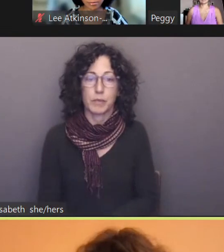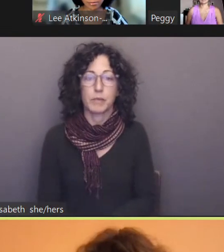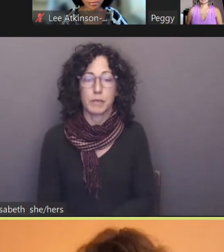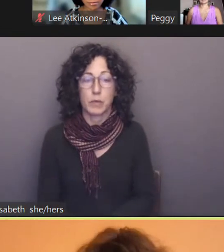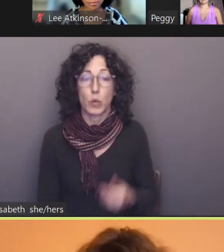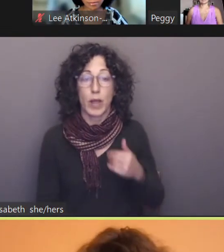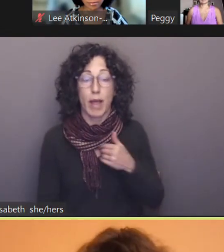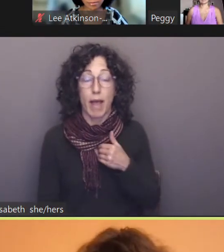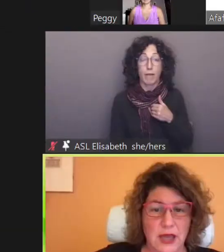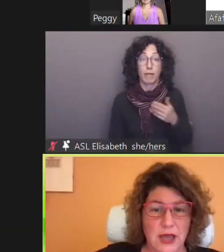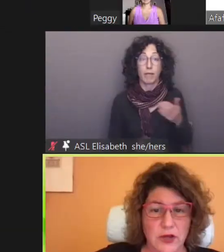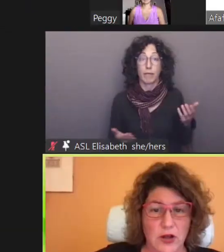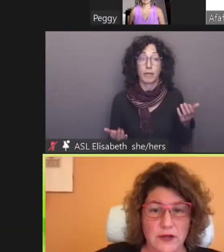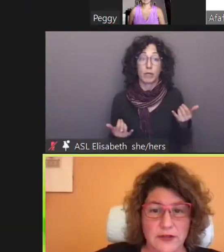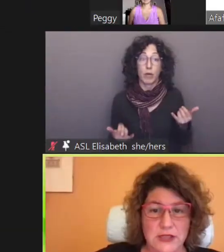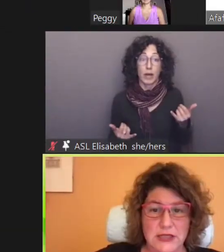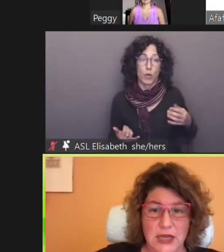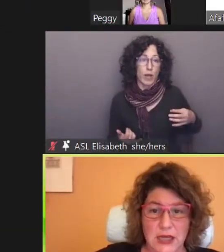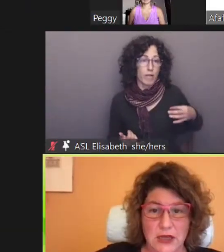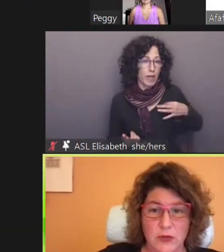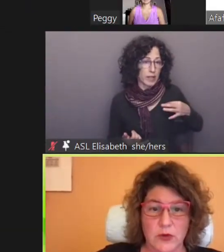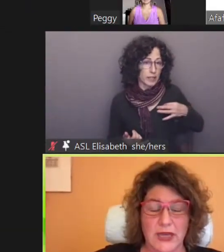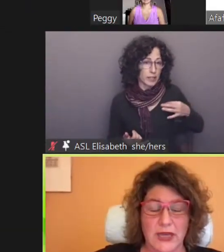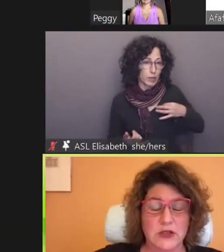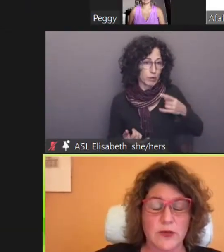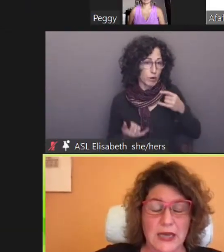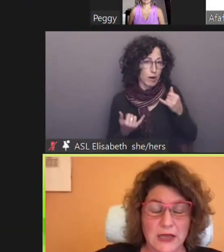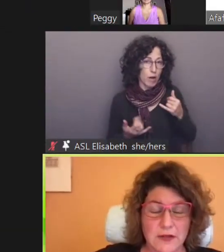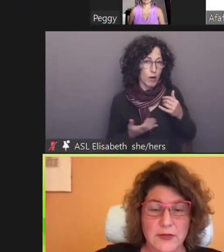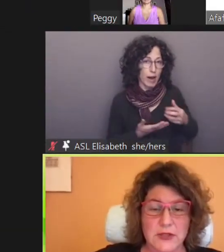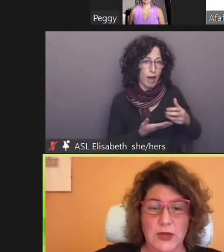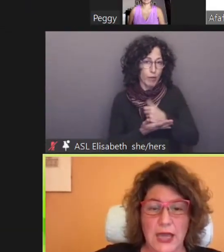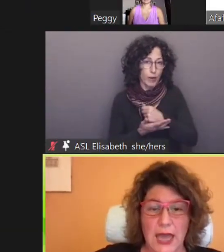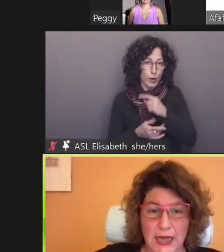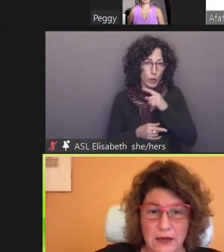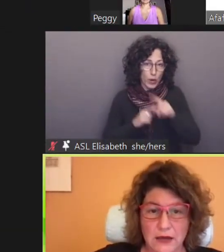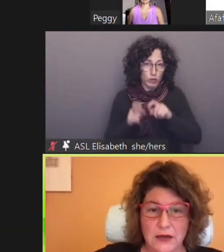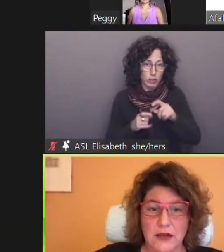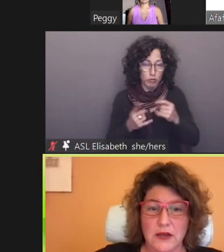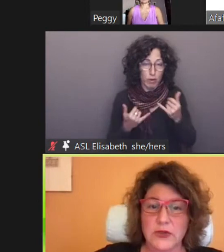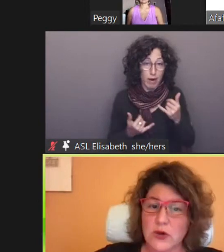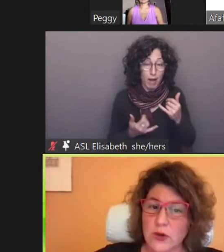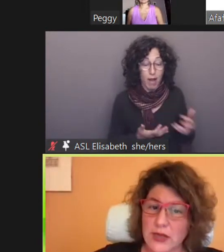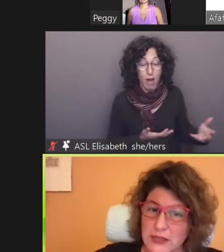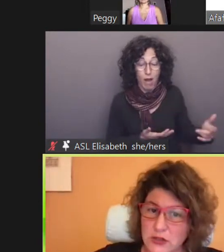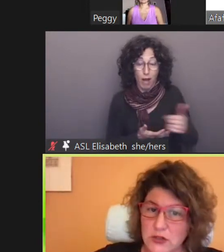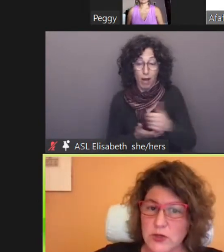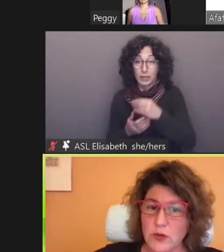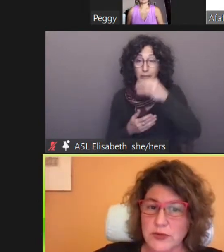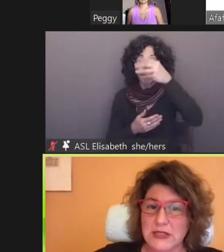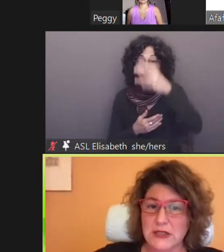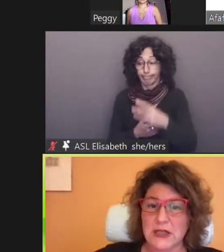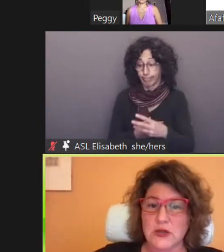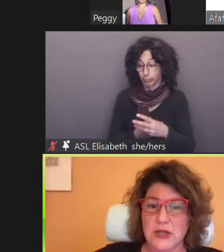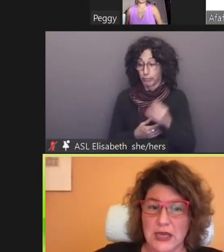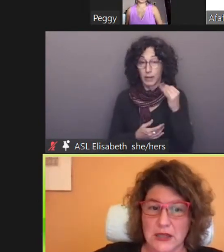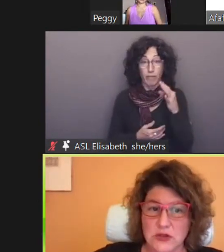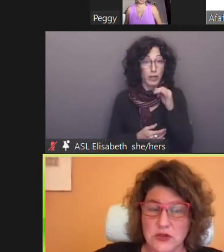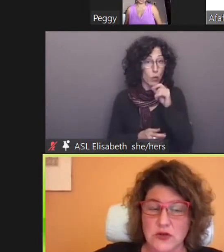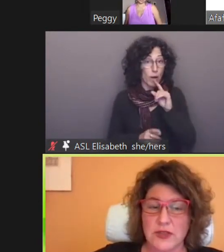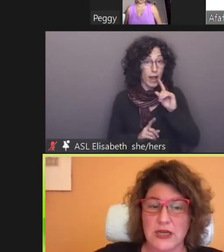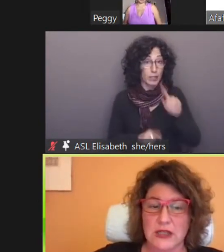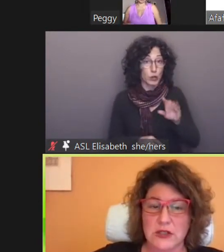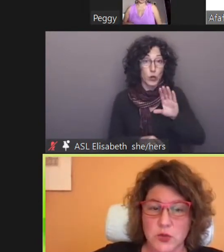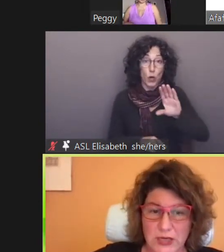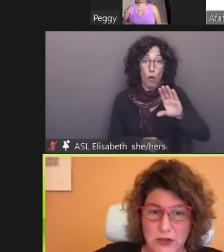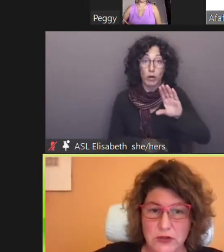have volunteers gathering all of these tonight, and we will get to many of them as we can. If we don't get to yours, we hope to still get you the